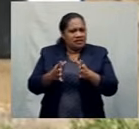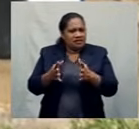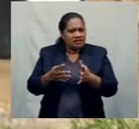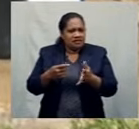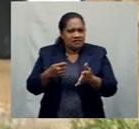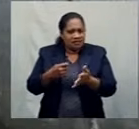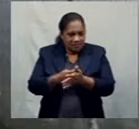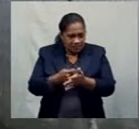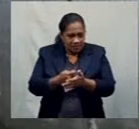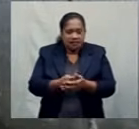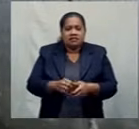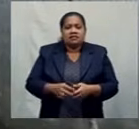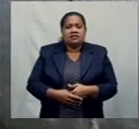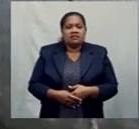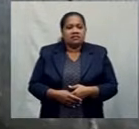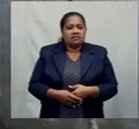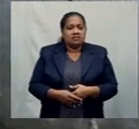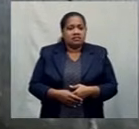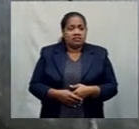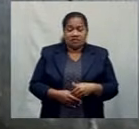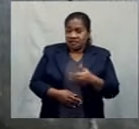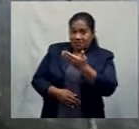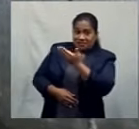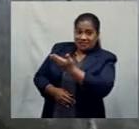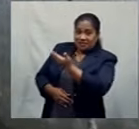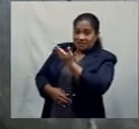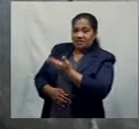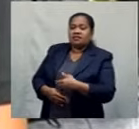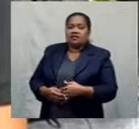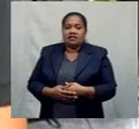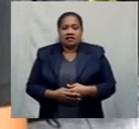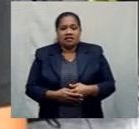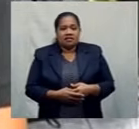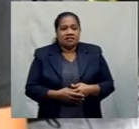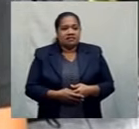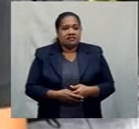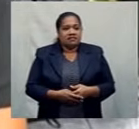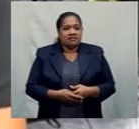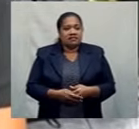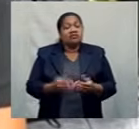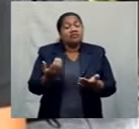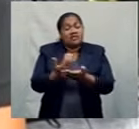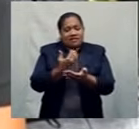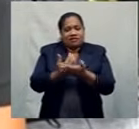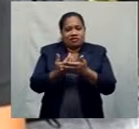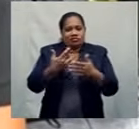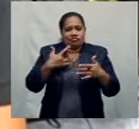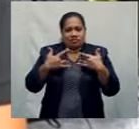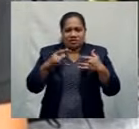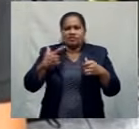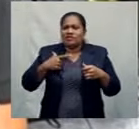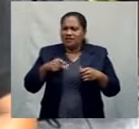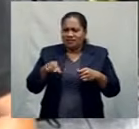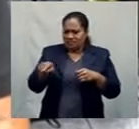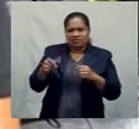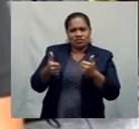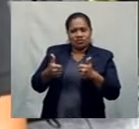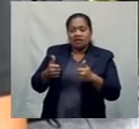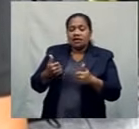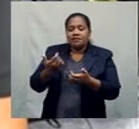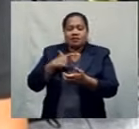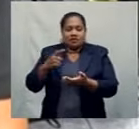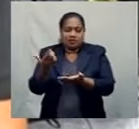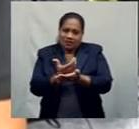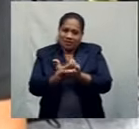the product, says the environmental impact is huge. You're saving trees because you're not cutting firewood anymore because you have free